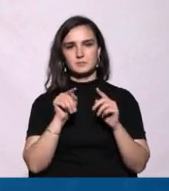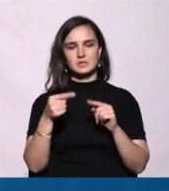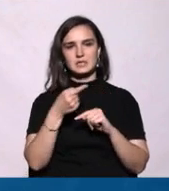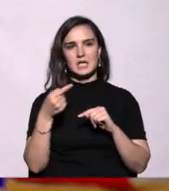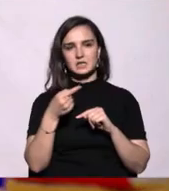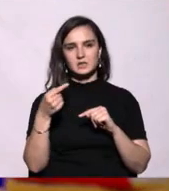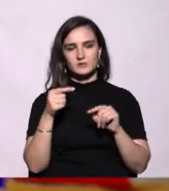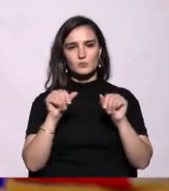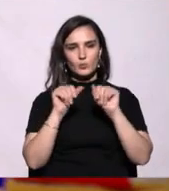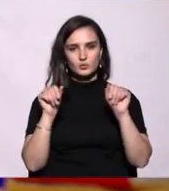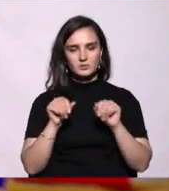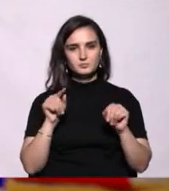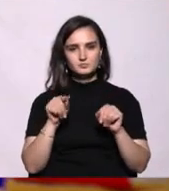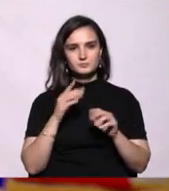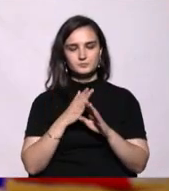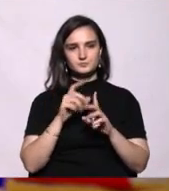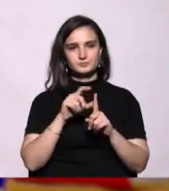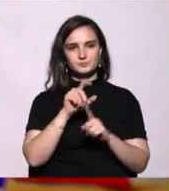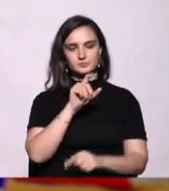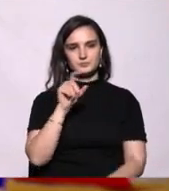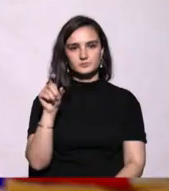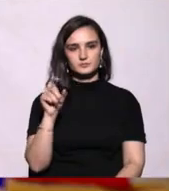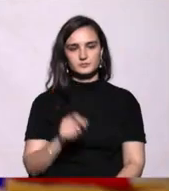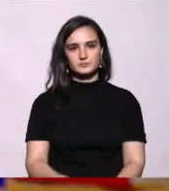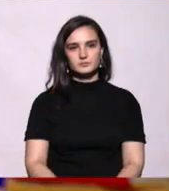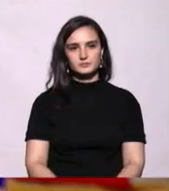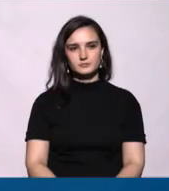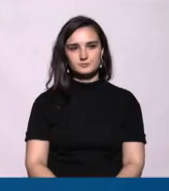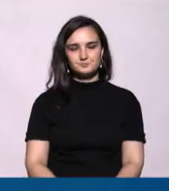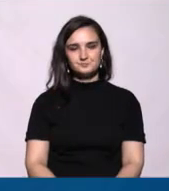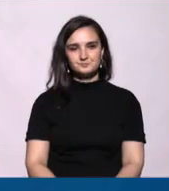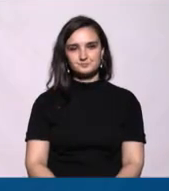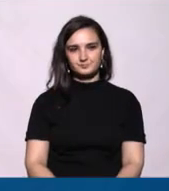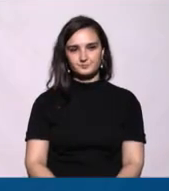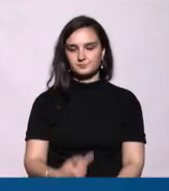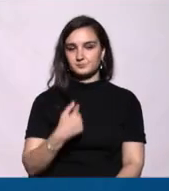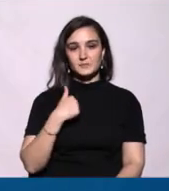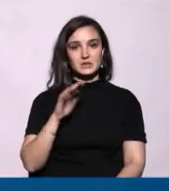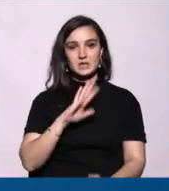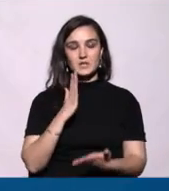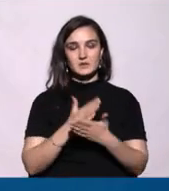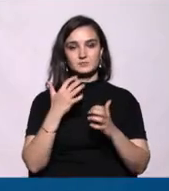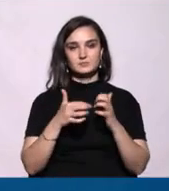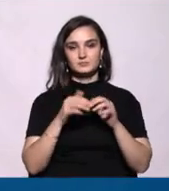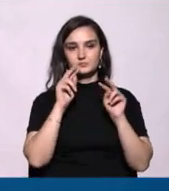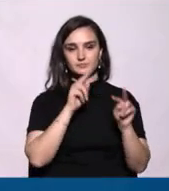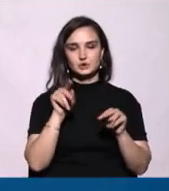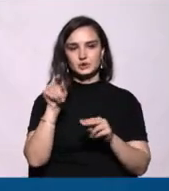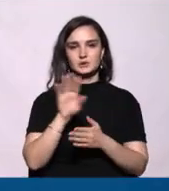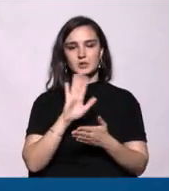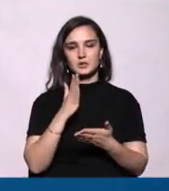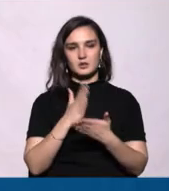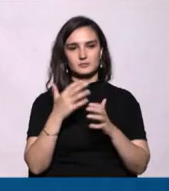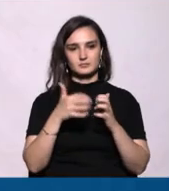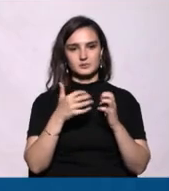form of the verb to be. I am not a gardener. You are not